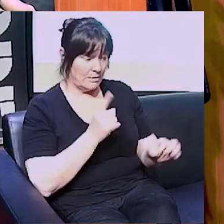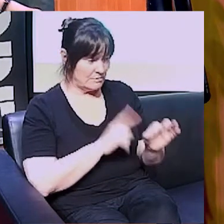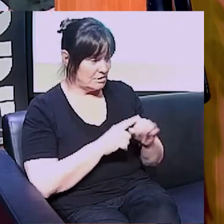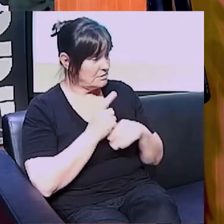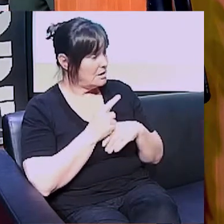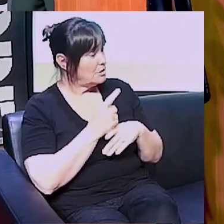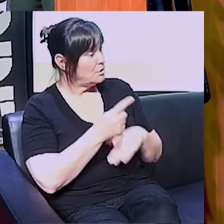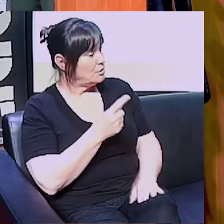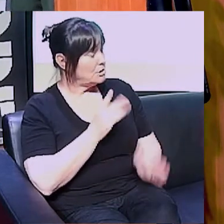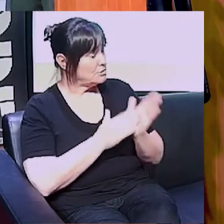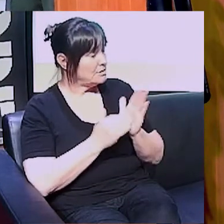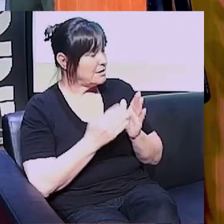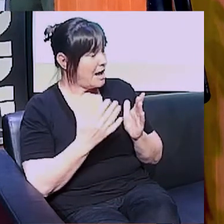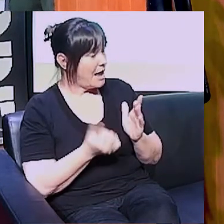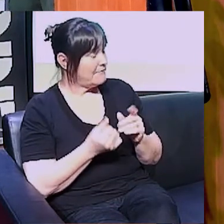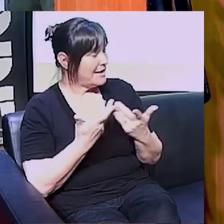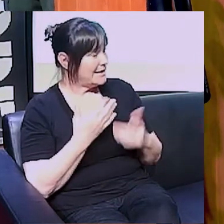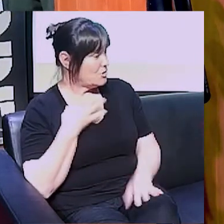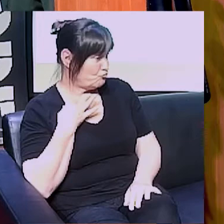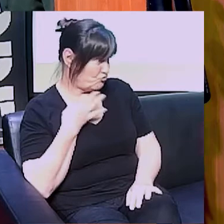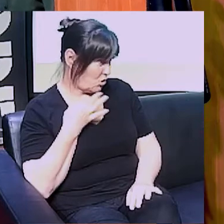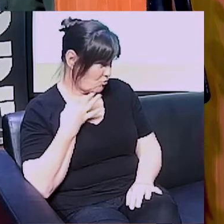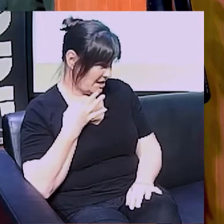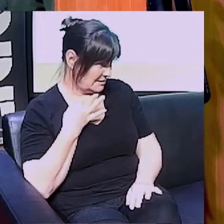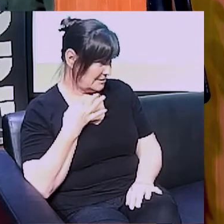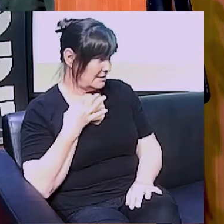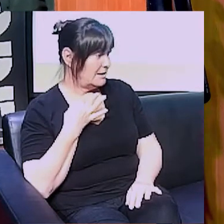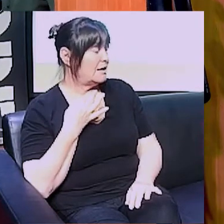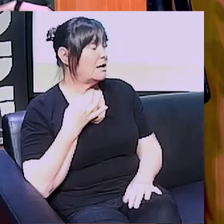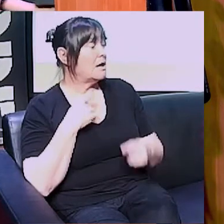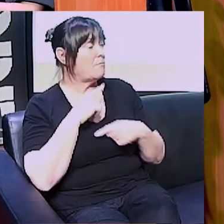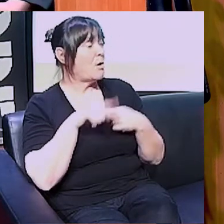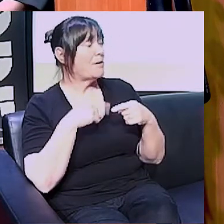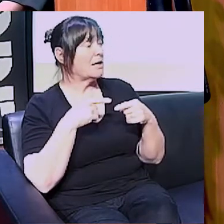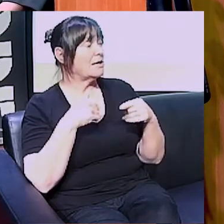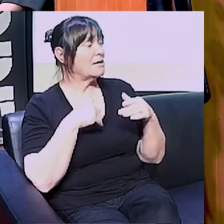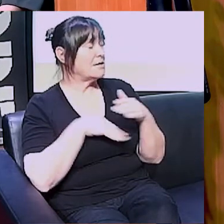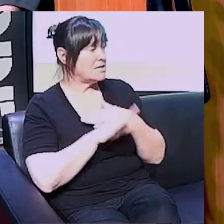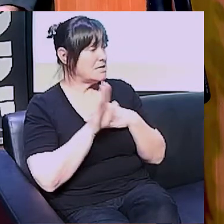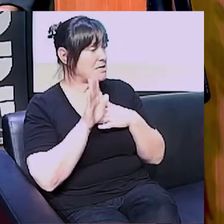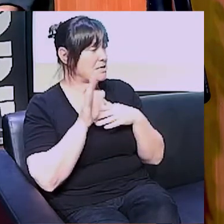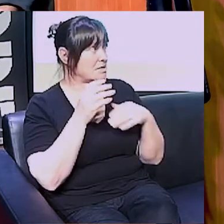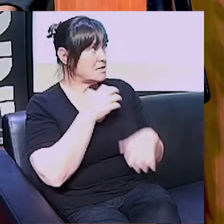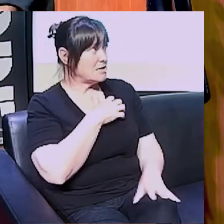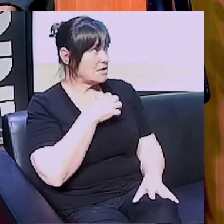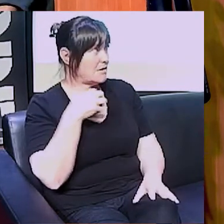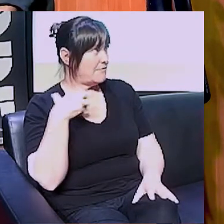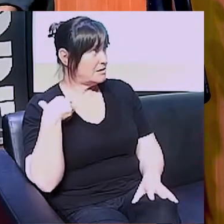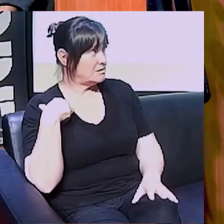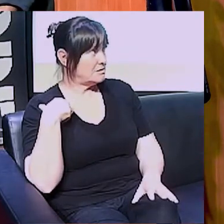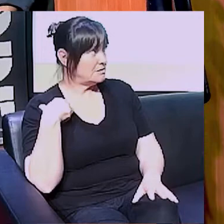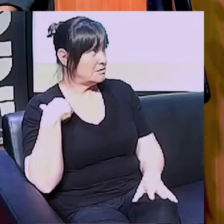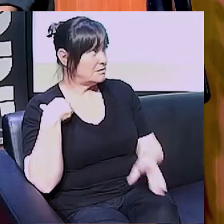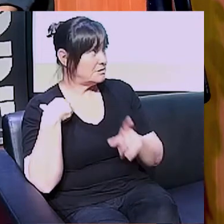any regrets about being in government, given after 2008 the party was out of parliament, and after 1999 it was a much